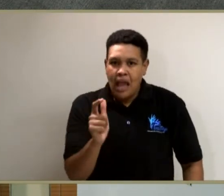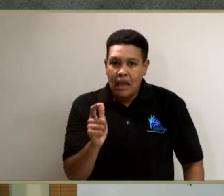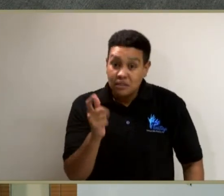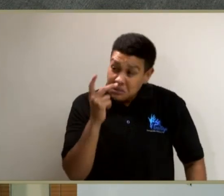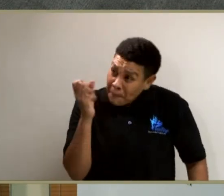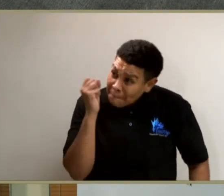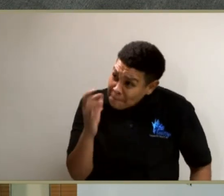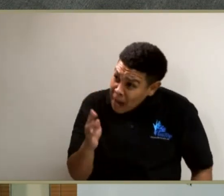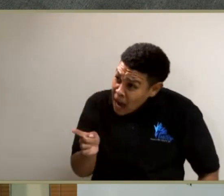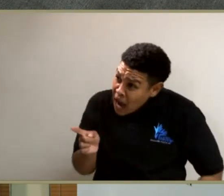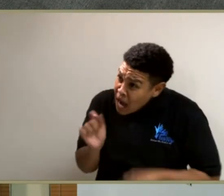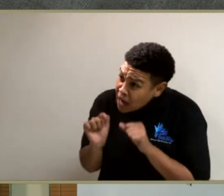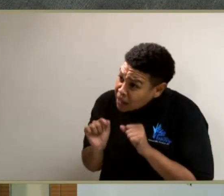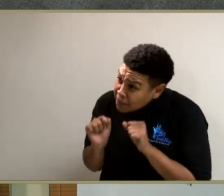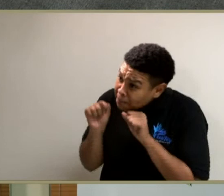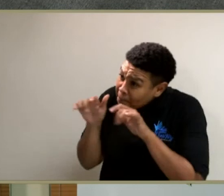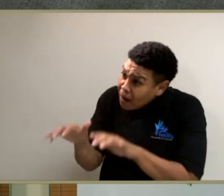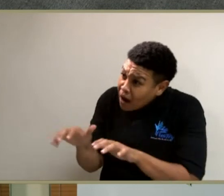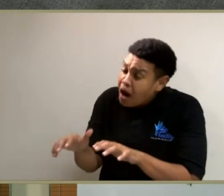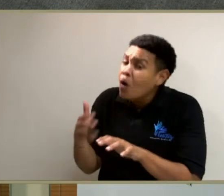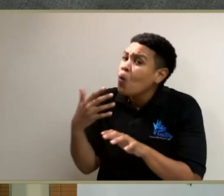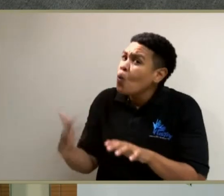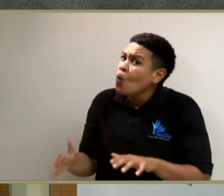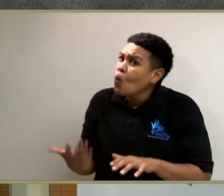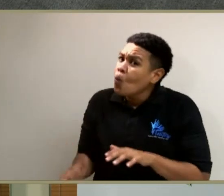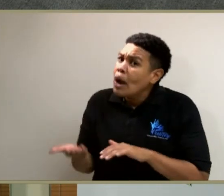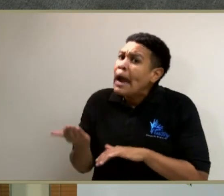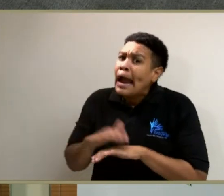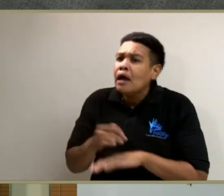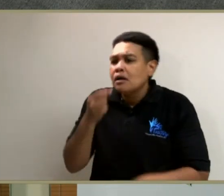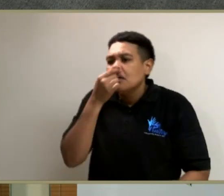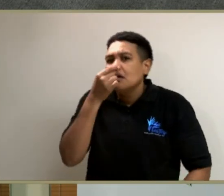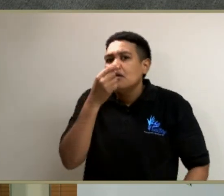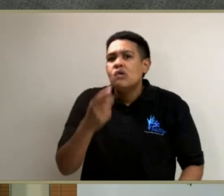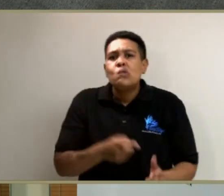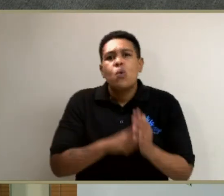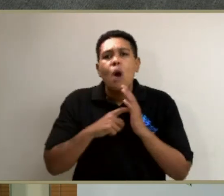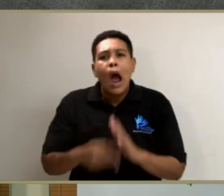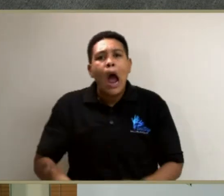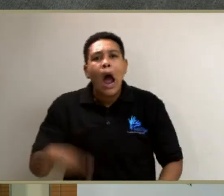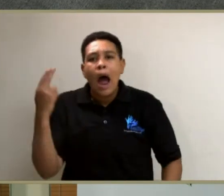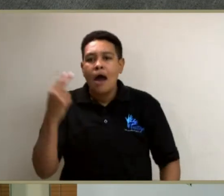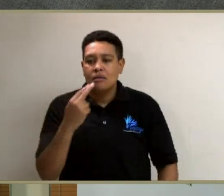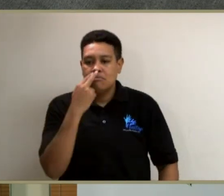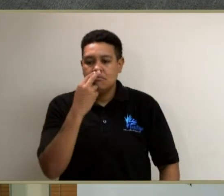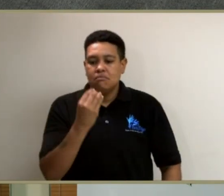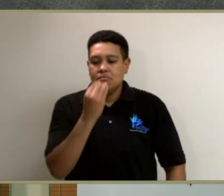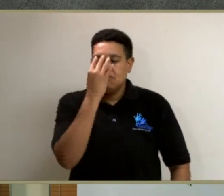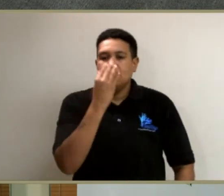falling into this category have been increasing significantly over the last couple of days.